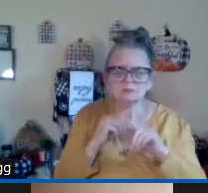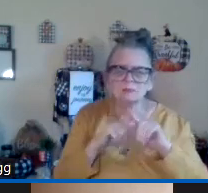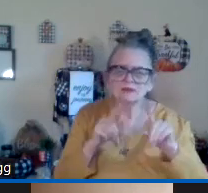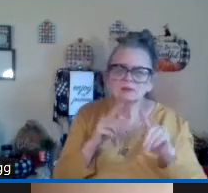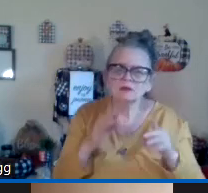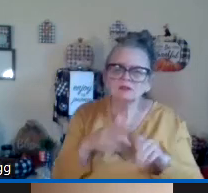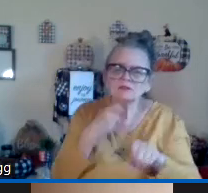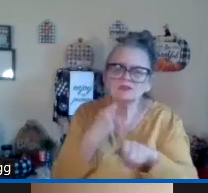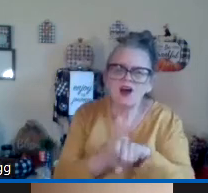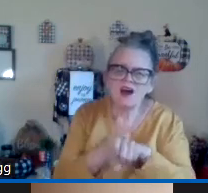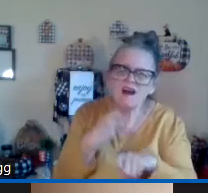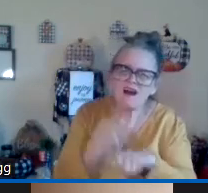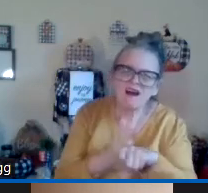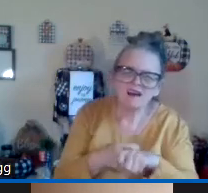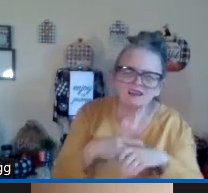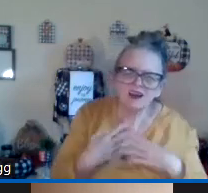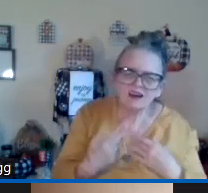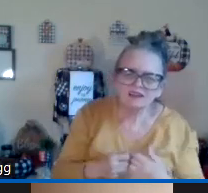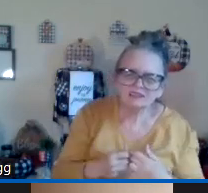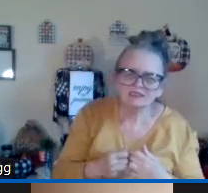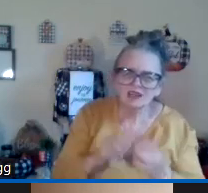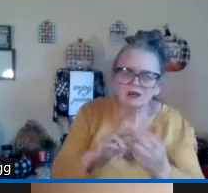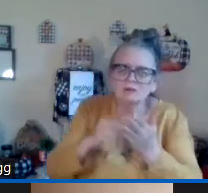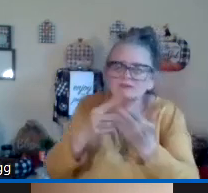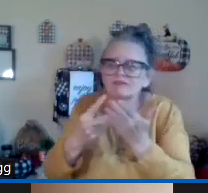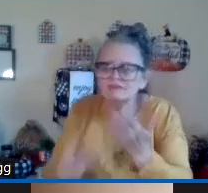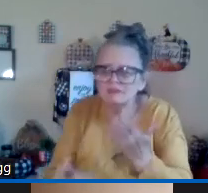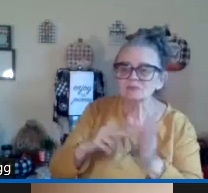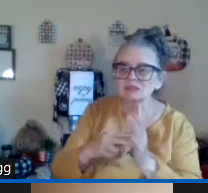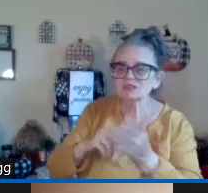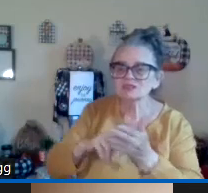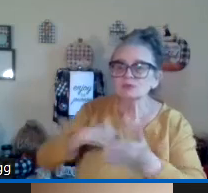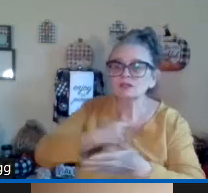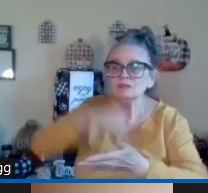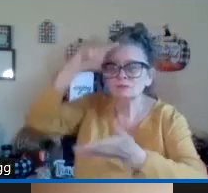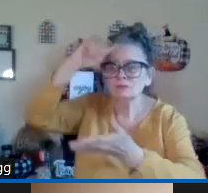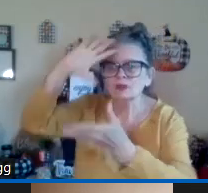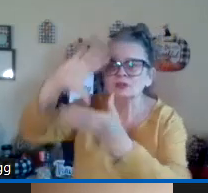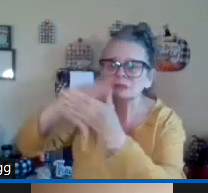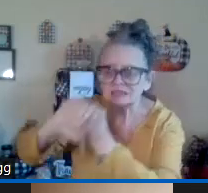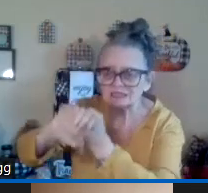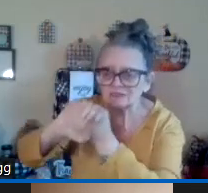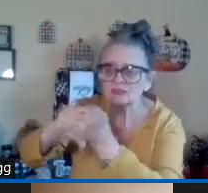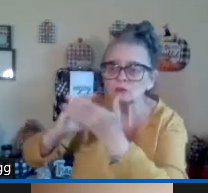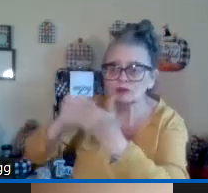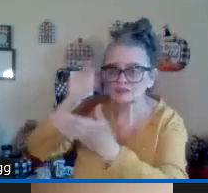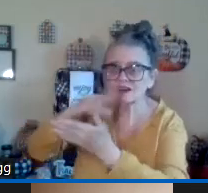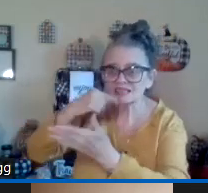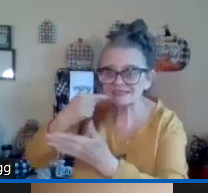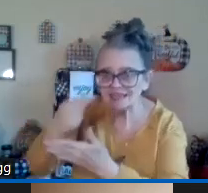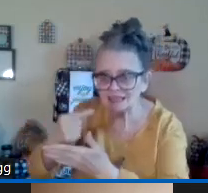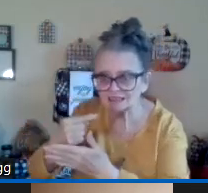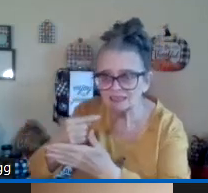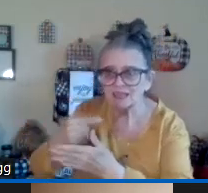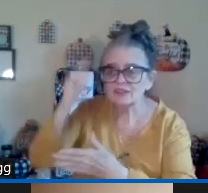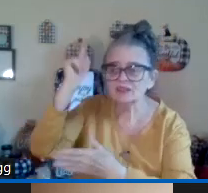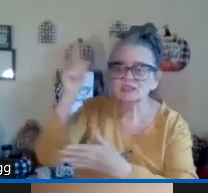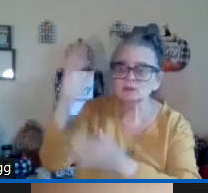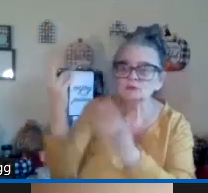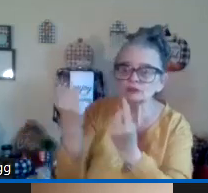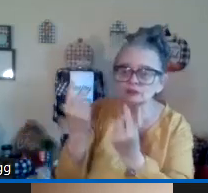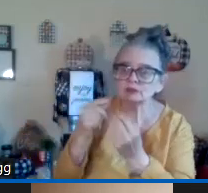It says, but the one who's hard-hearted will fall into trouble, get